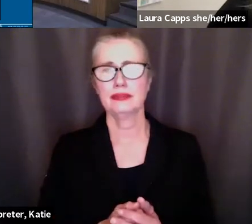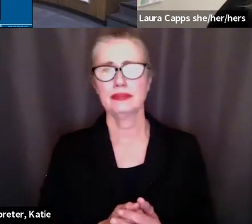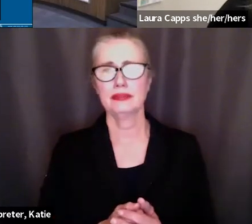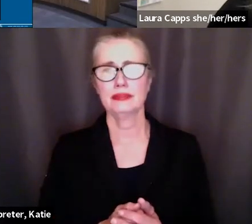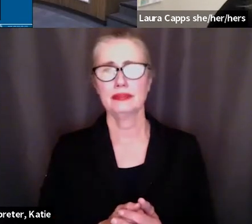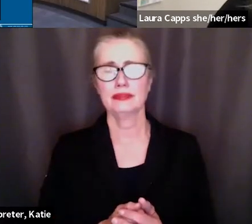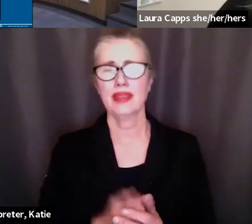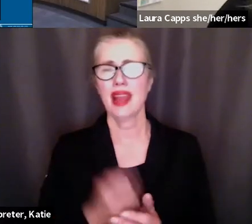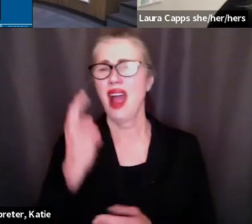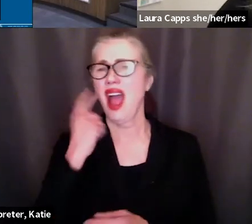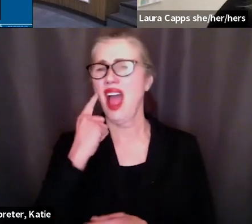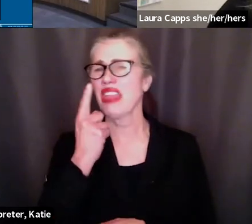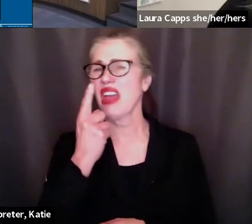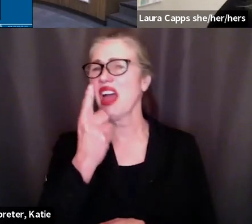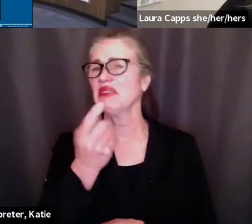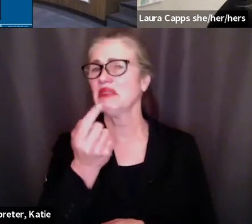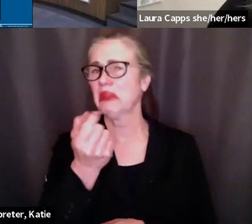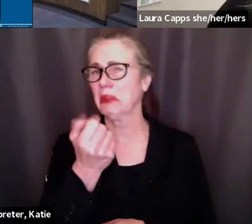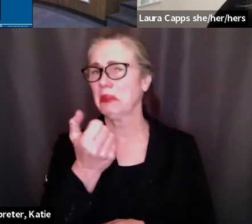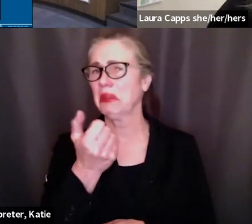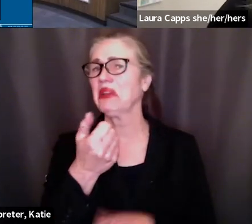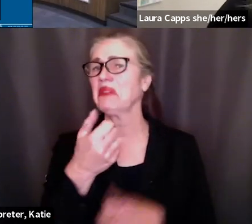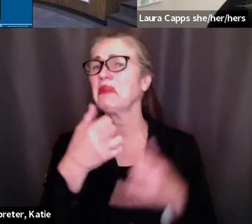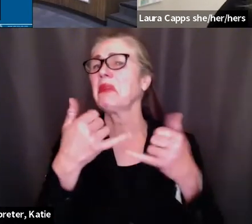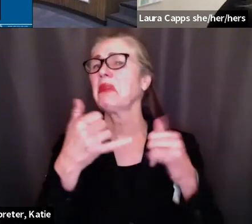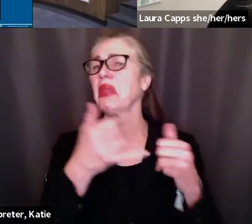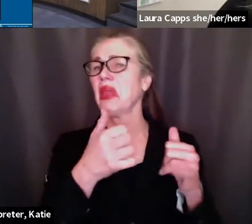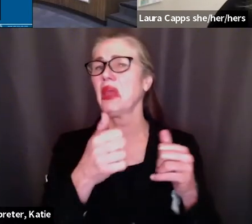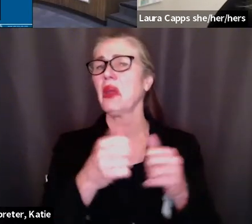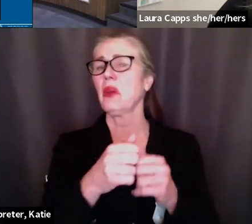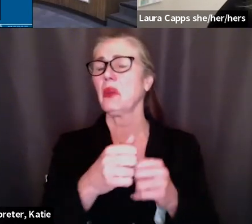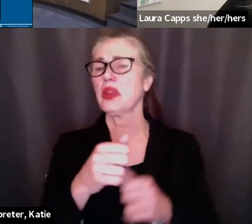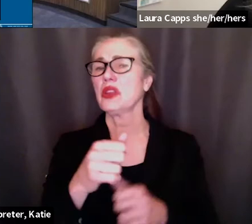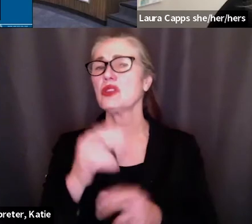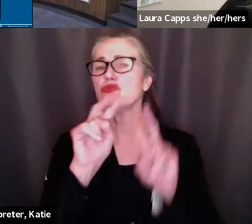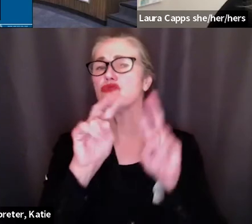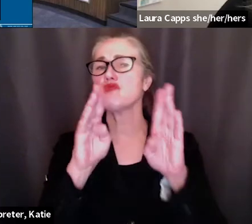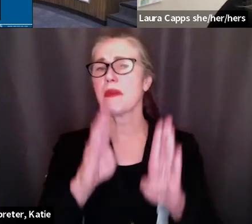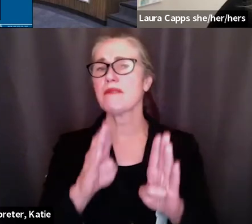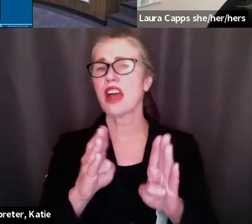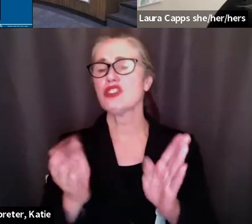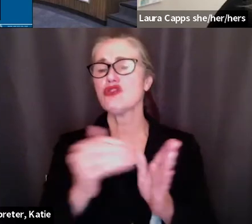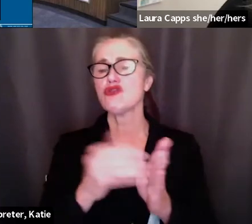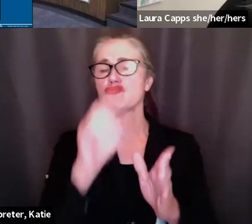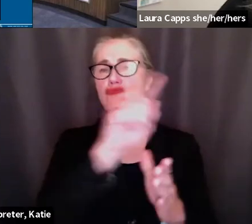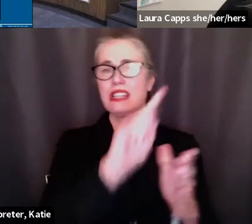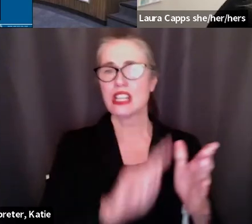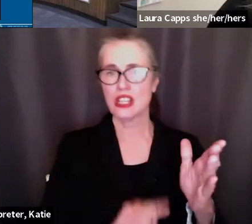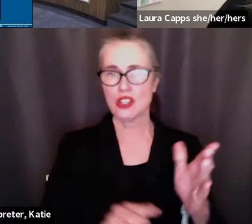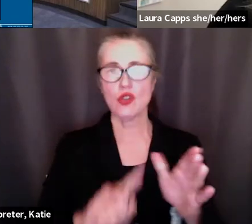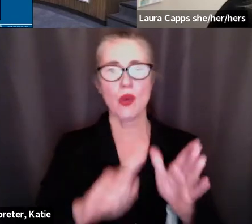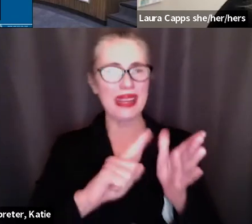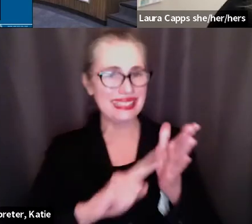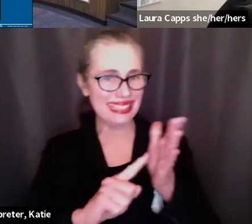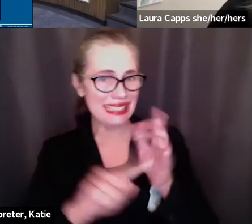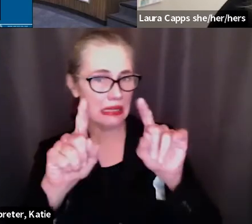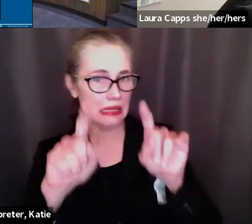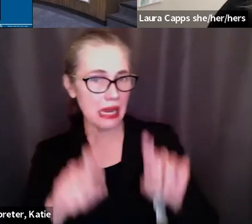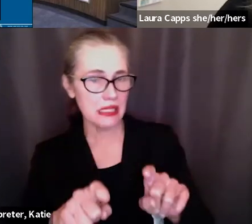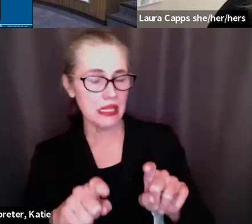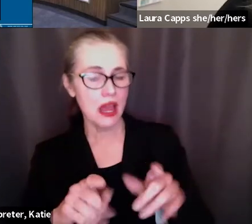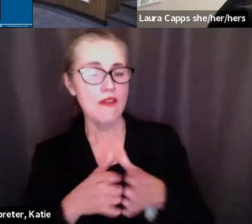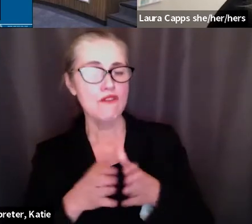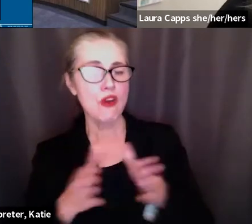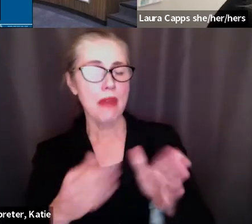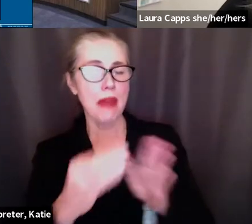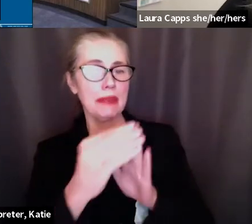funny business going with the redistricting so i did a public records request and this the same name popped